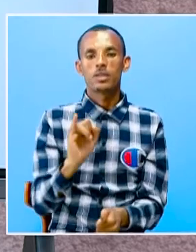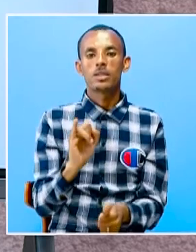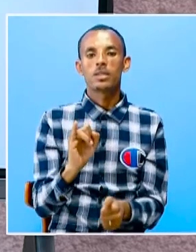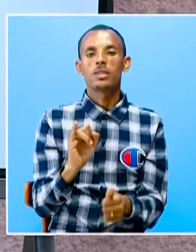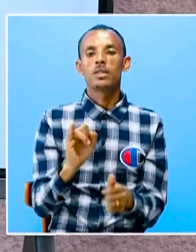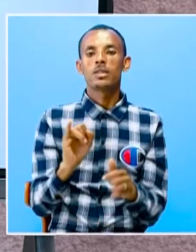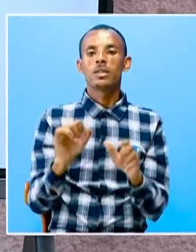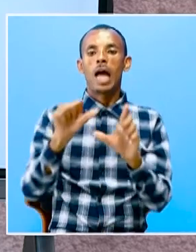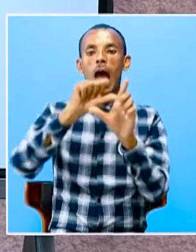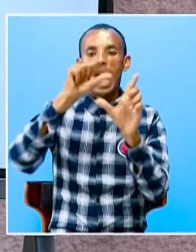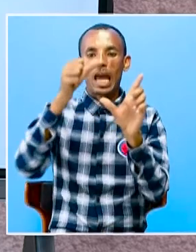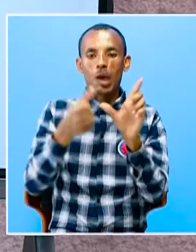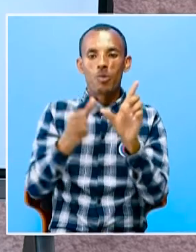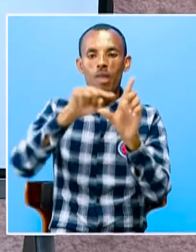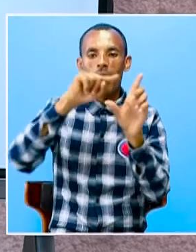acute angled triangle.